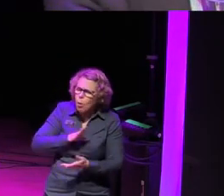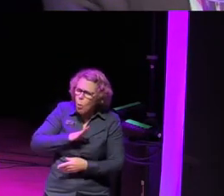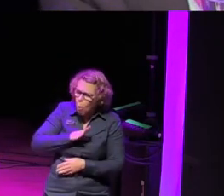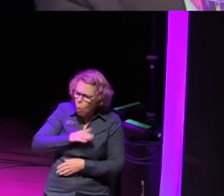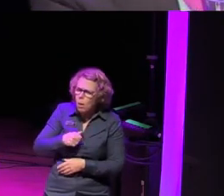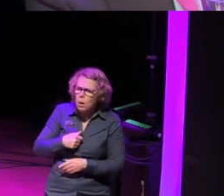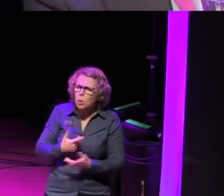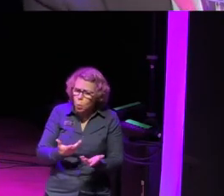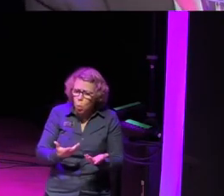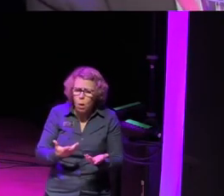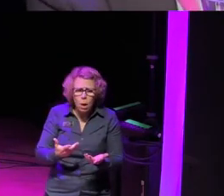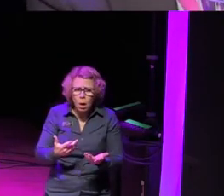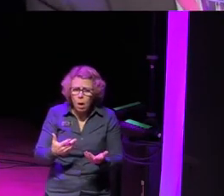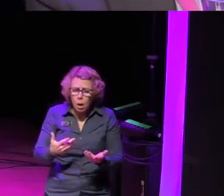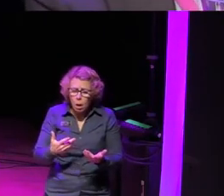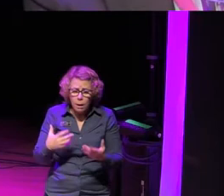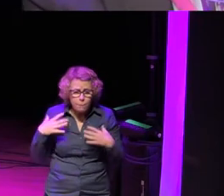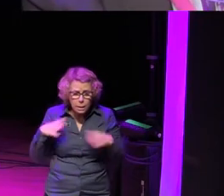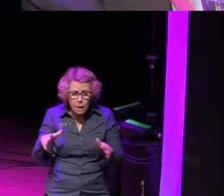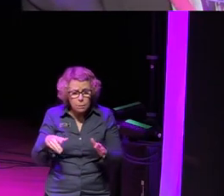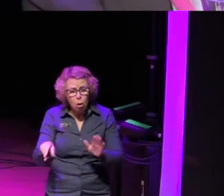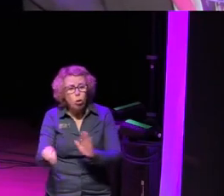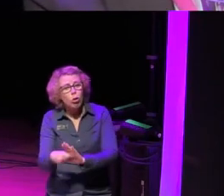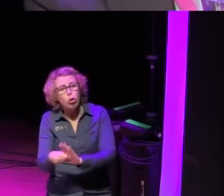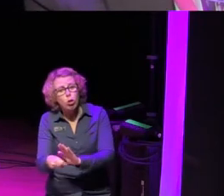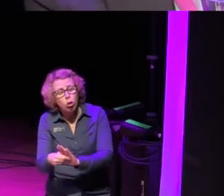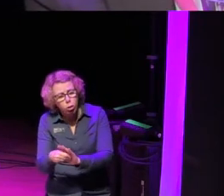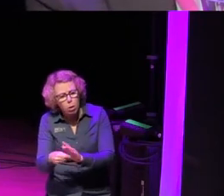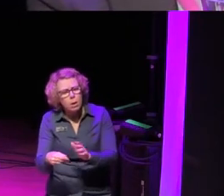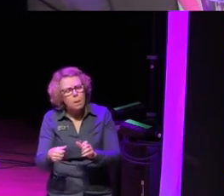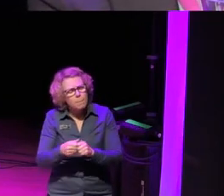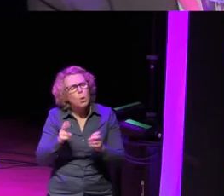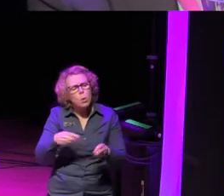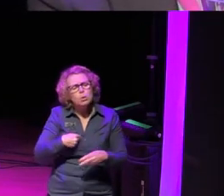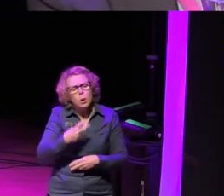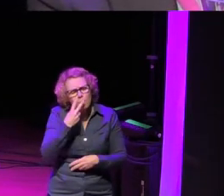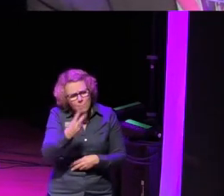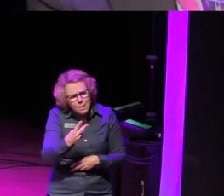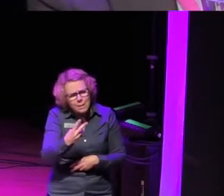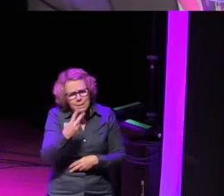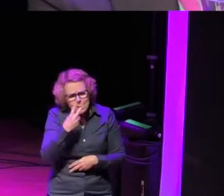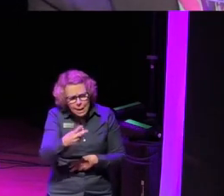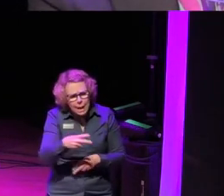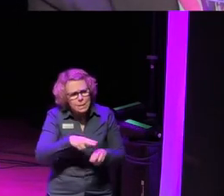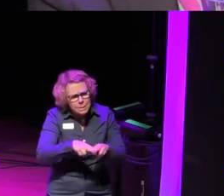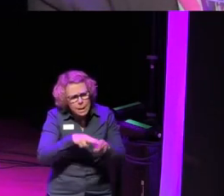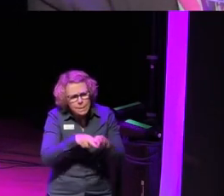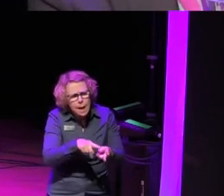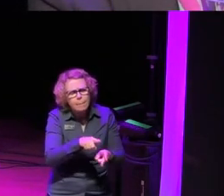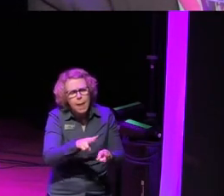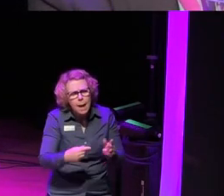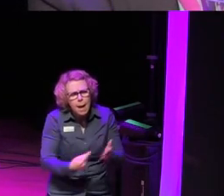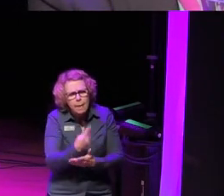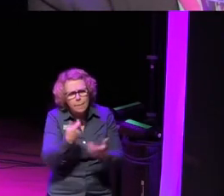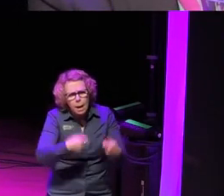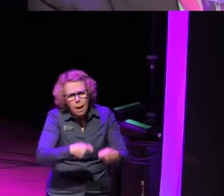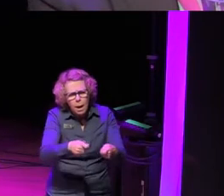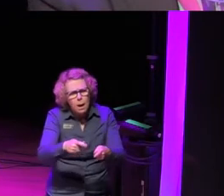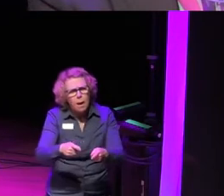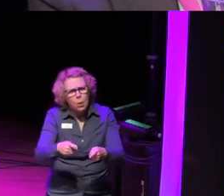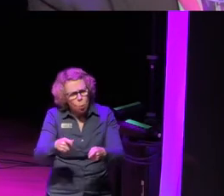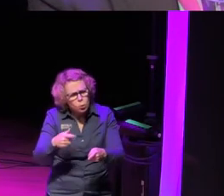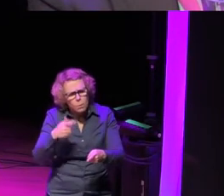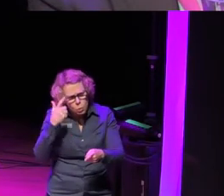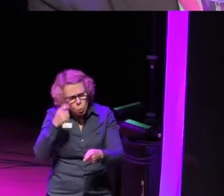to pay bribes, but they would also know when they're being made to feel they don't deserve